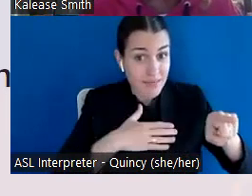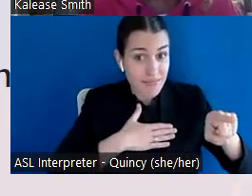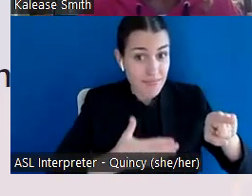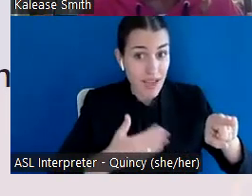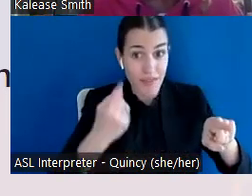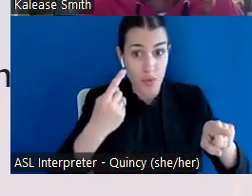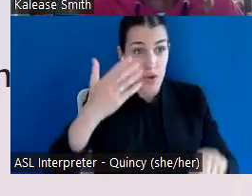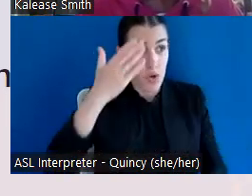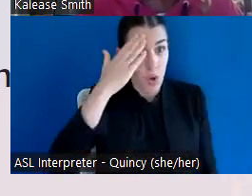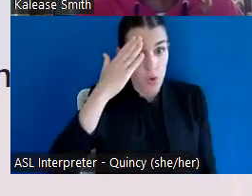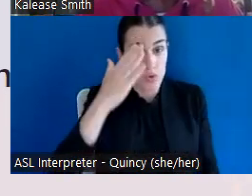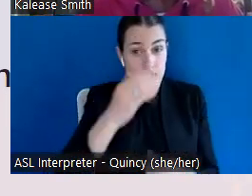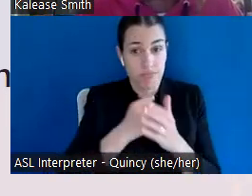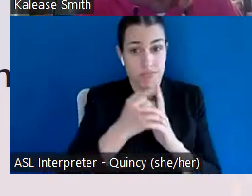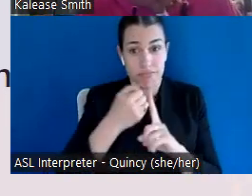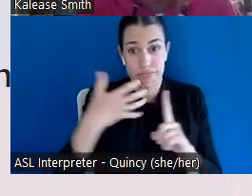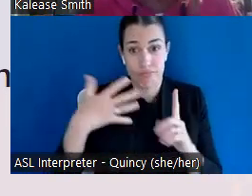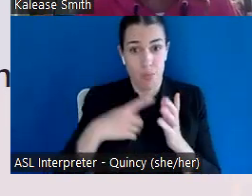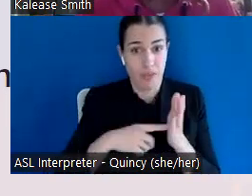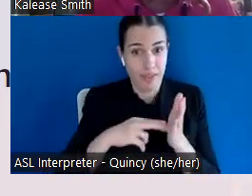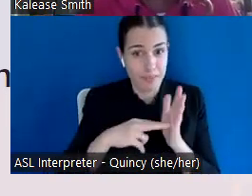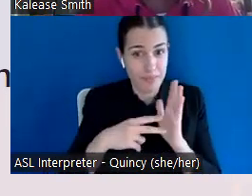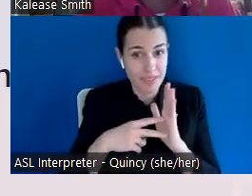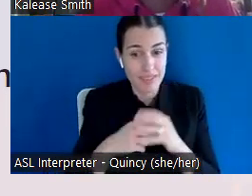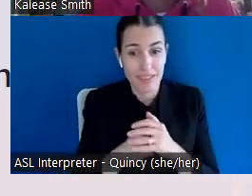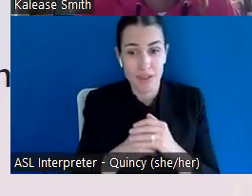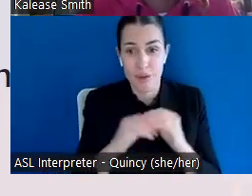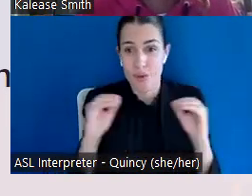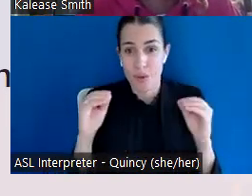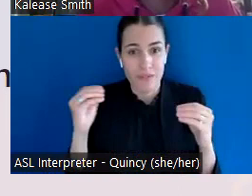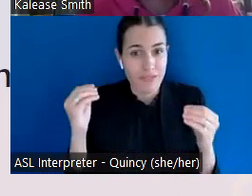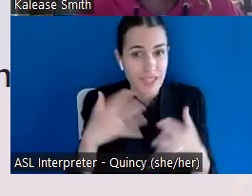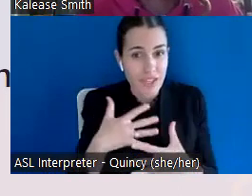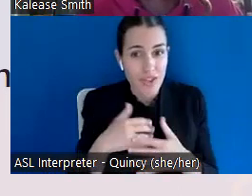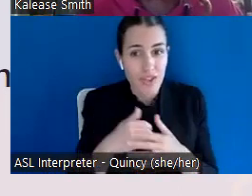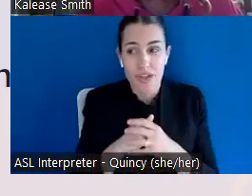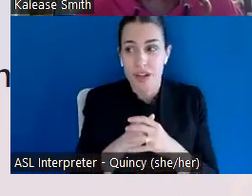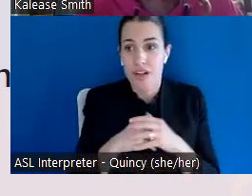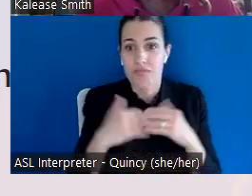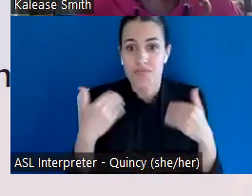And so there is no fear and there is no, you know, it would